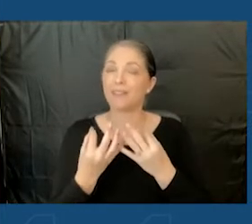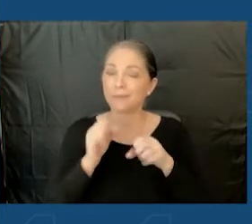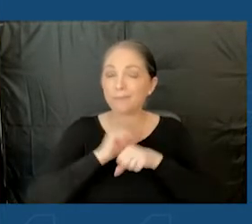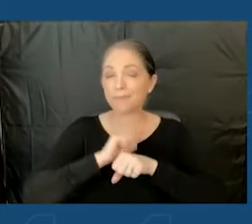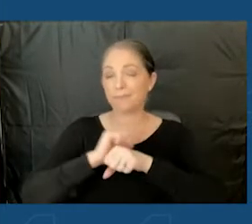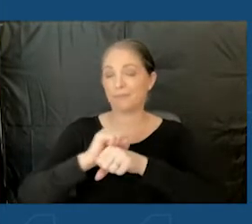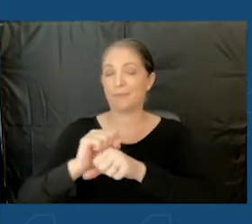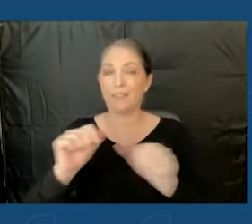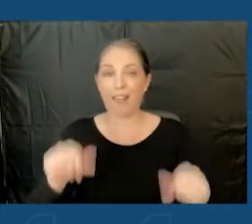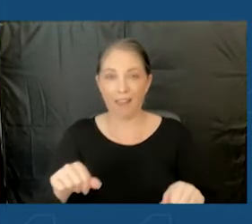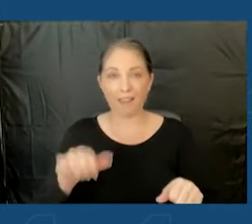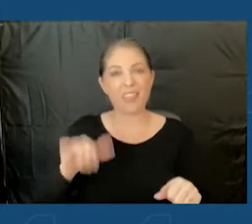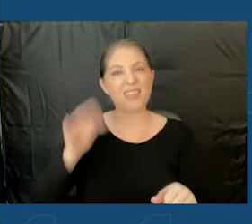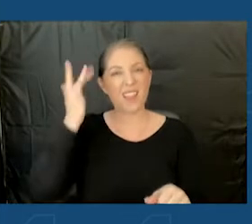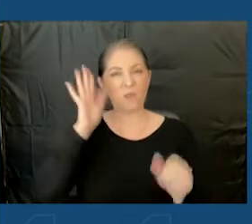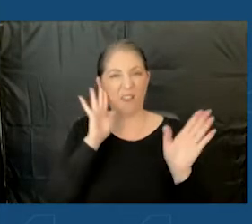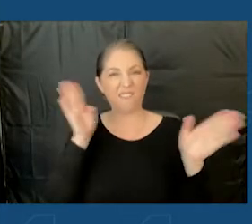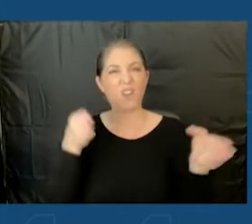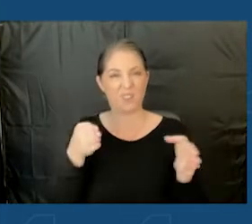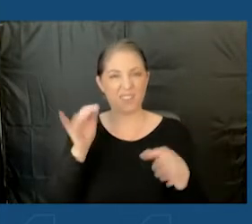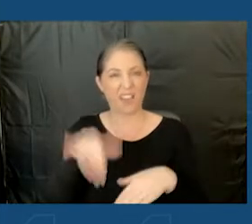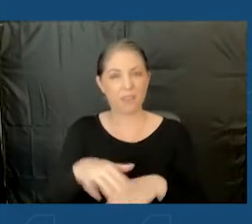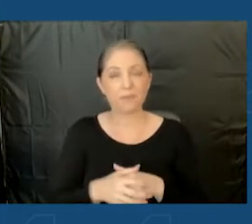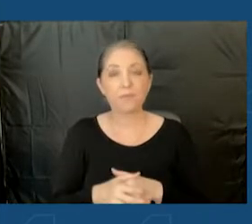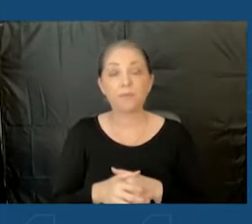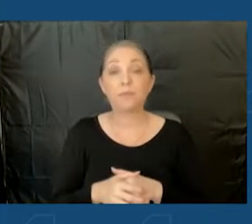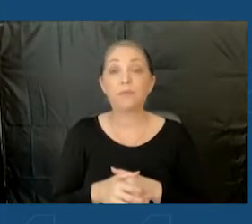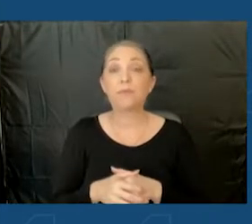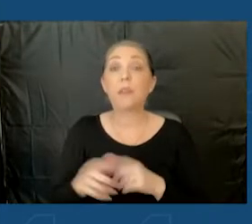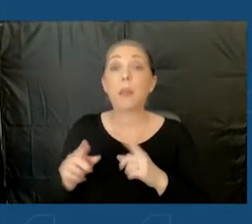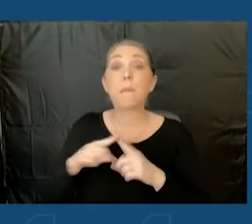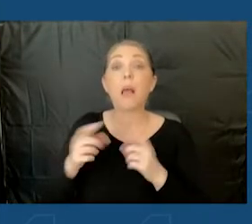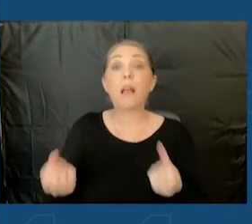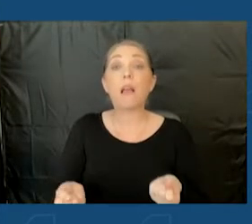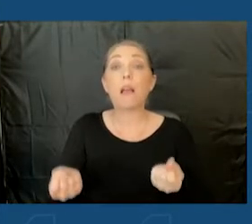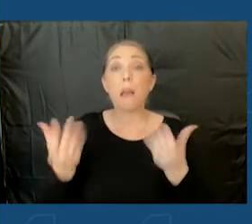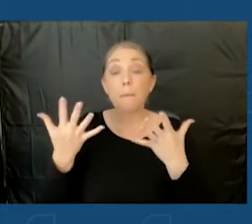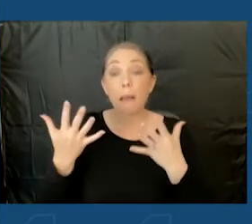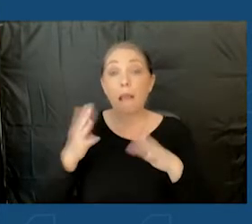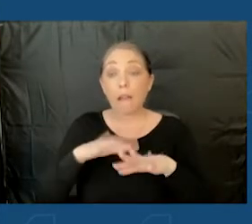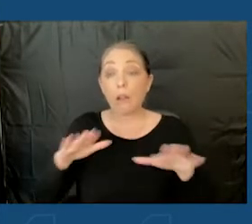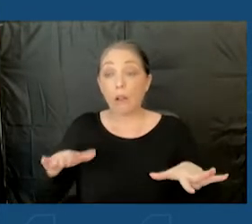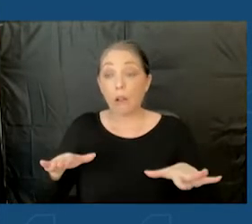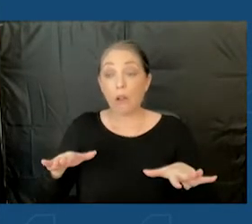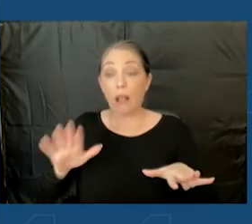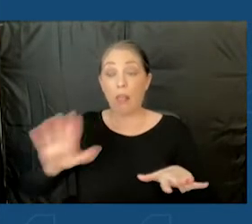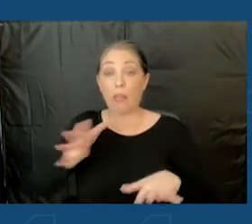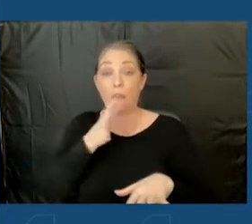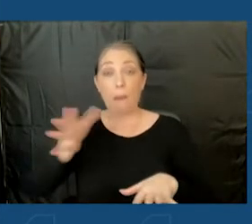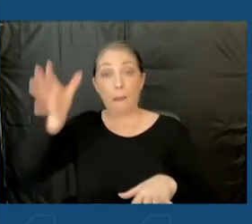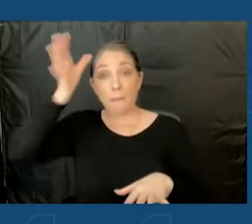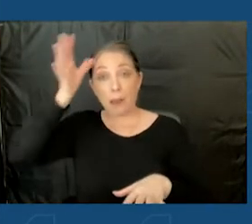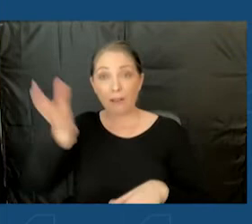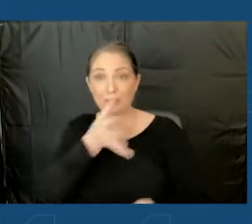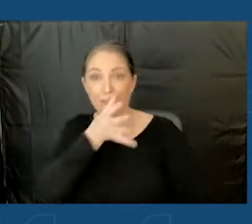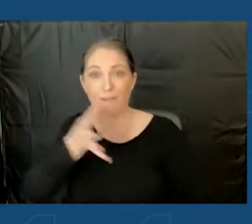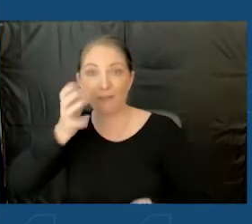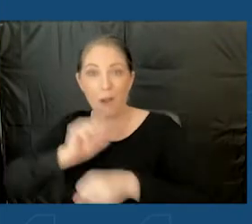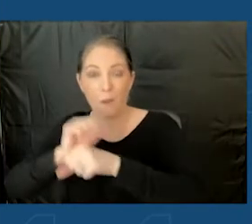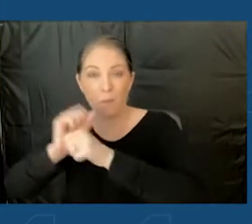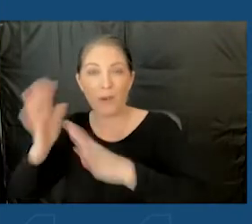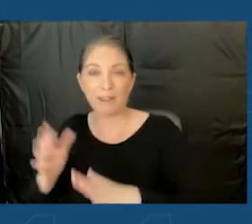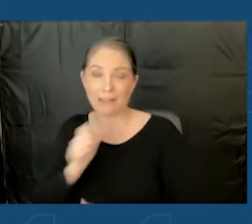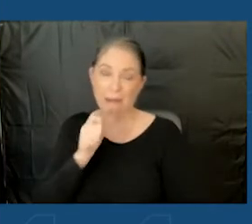we're focusing on those. Also, we've got a lot of children who are the children of farm workers. Not so many in this neighborhood, I'm going to guess, but the